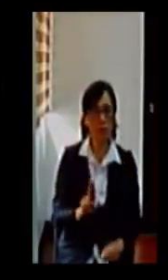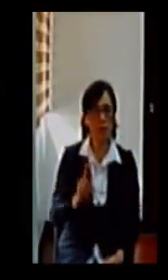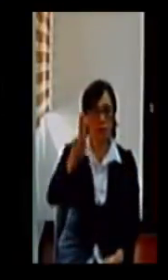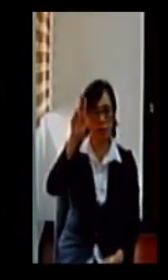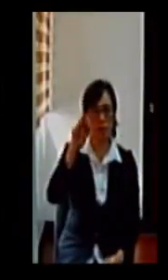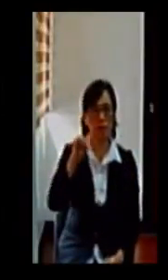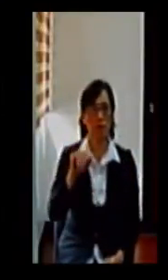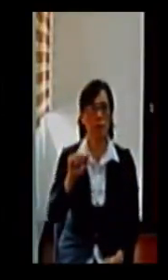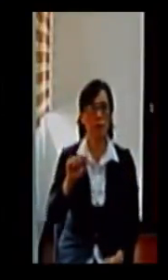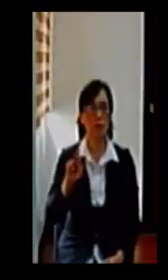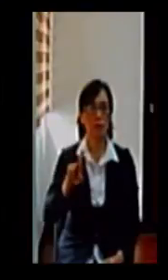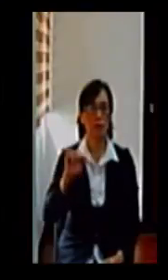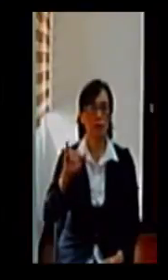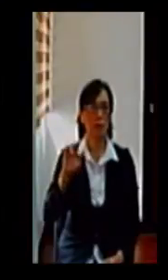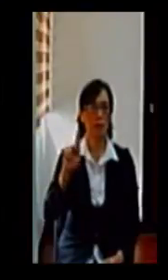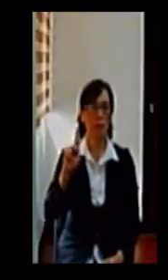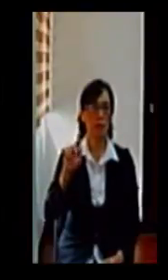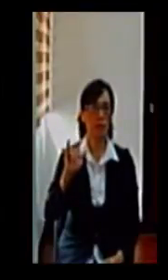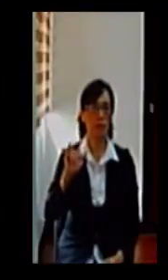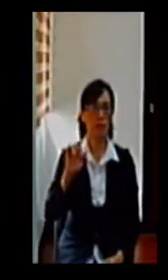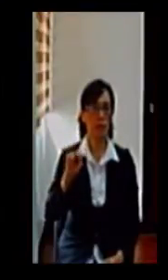Watershed,